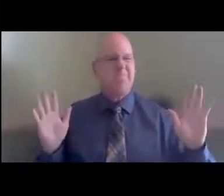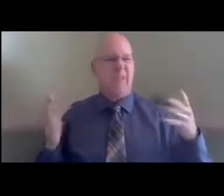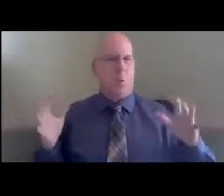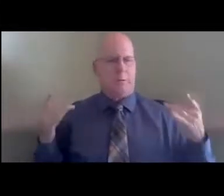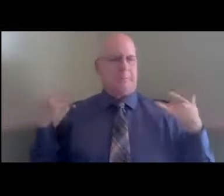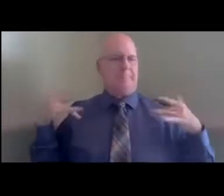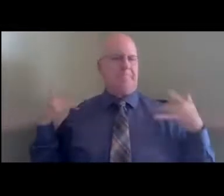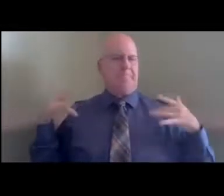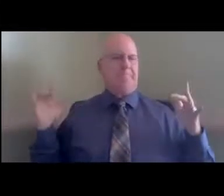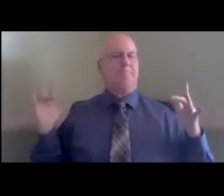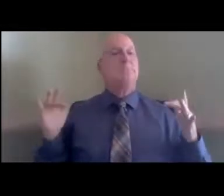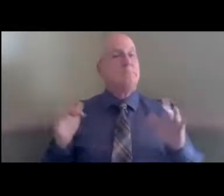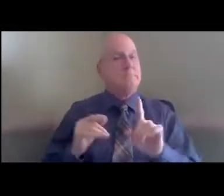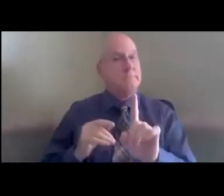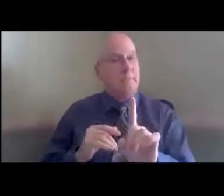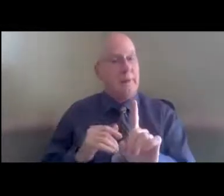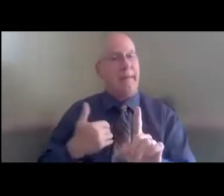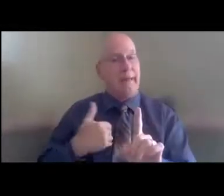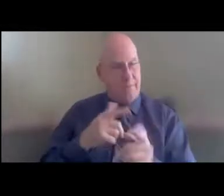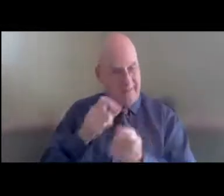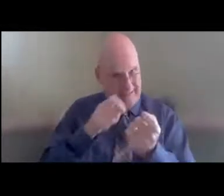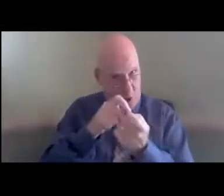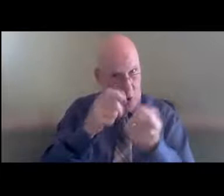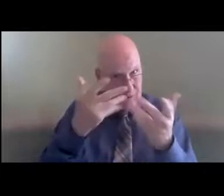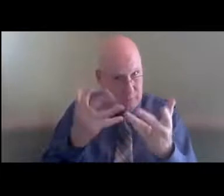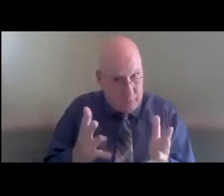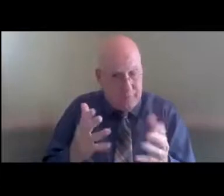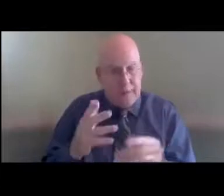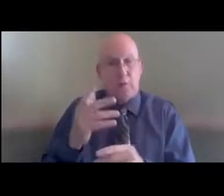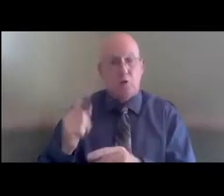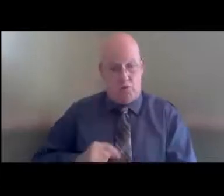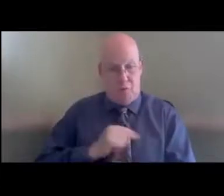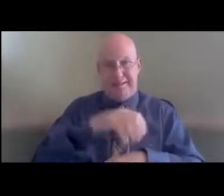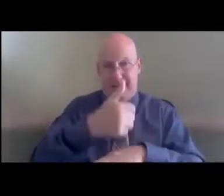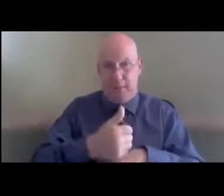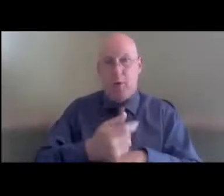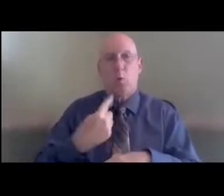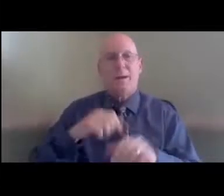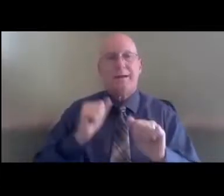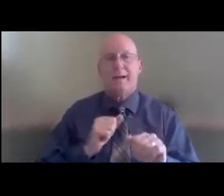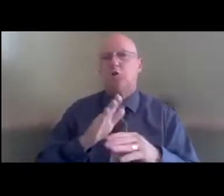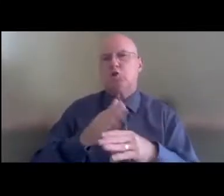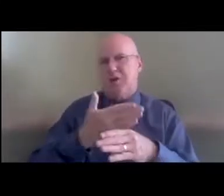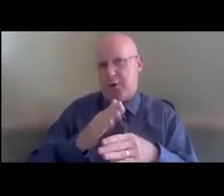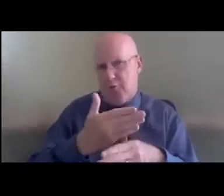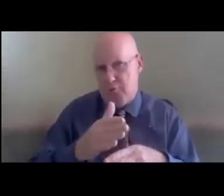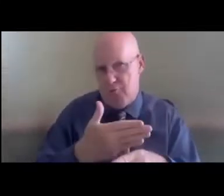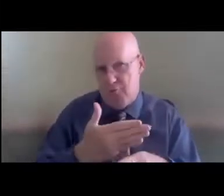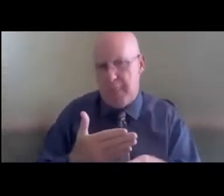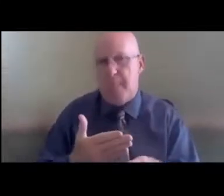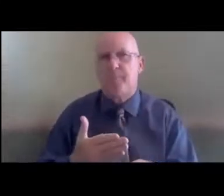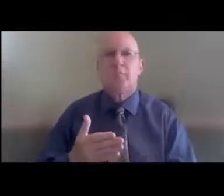advisor, there are existing trusts that are already in existence that we can participate in. We can just say, I